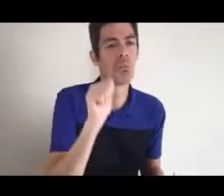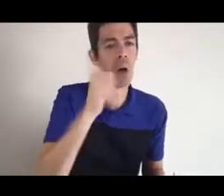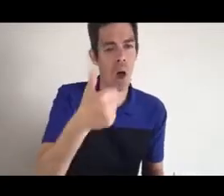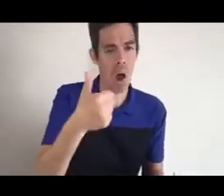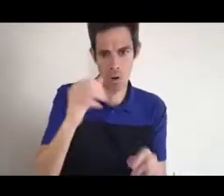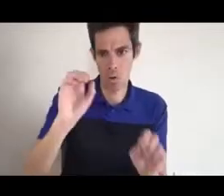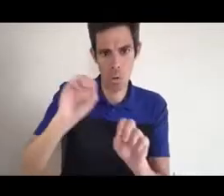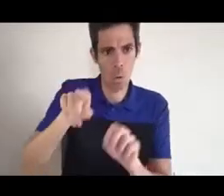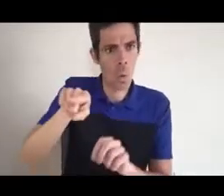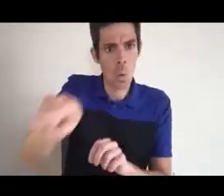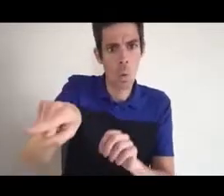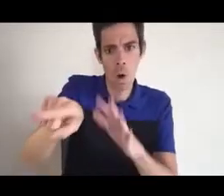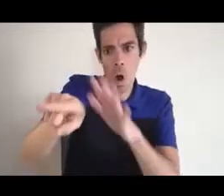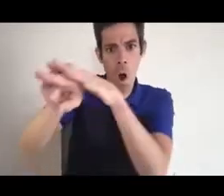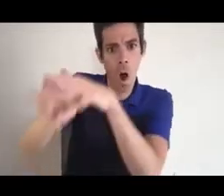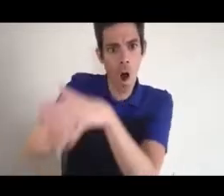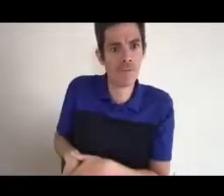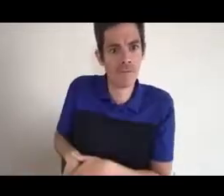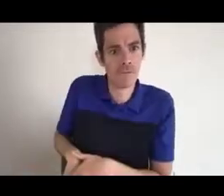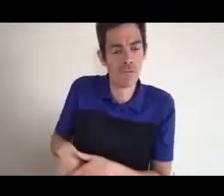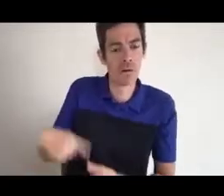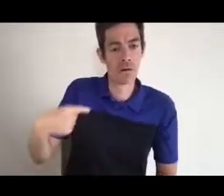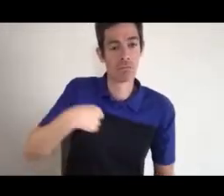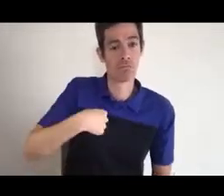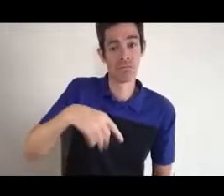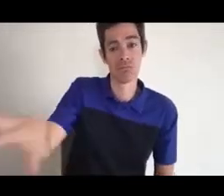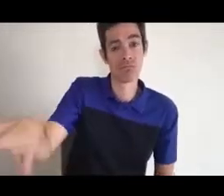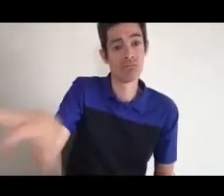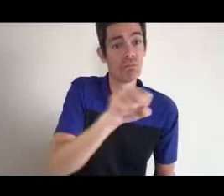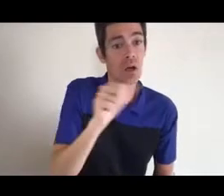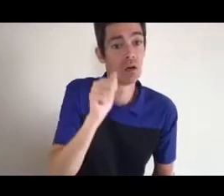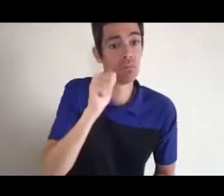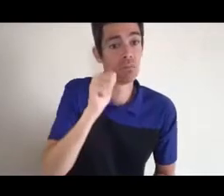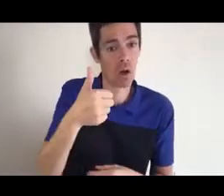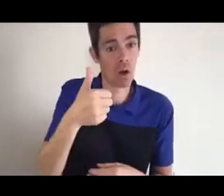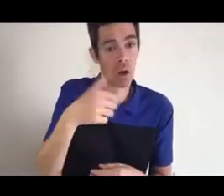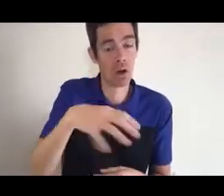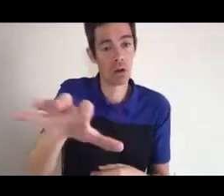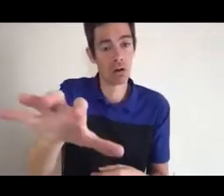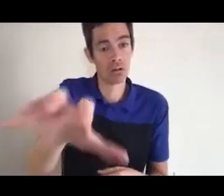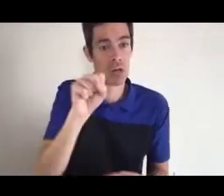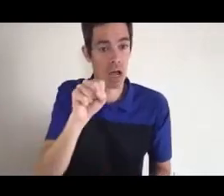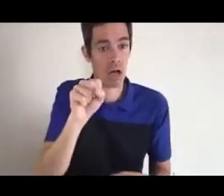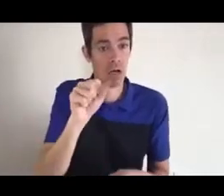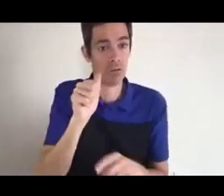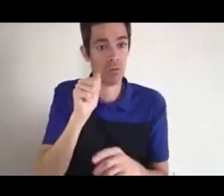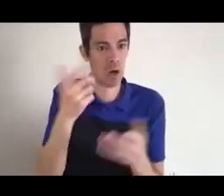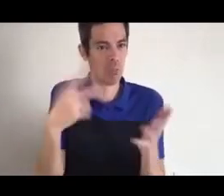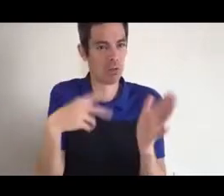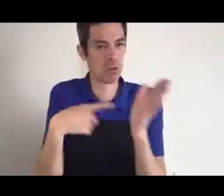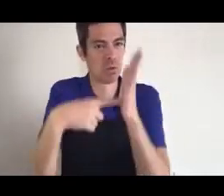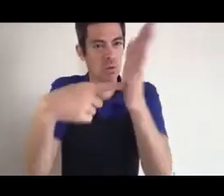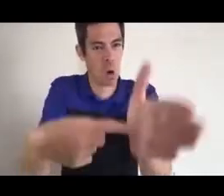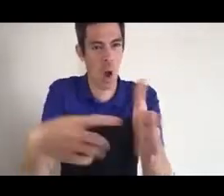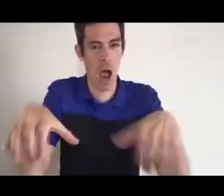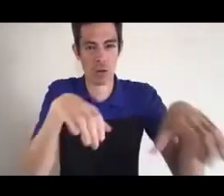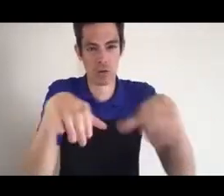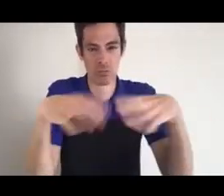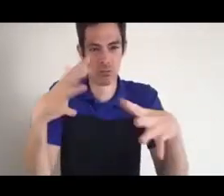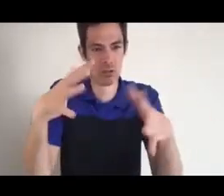tomorrow. I take tomorrow. I don't have to say you, but I take, and I'm showing